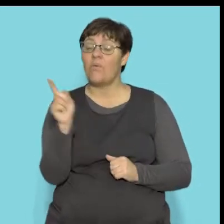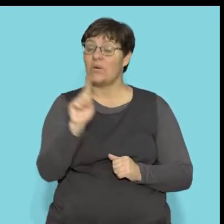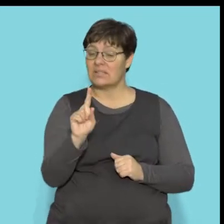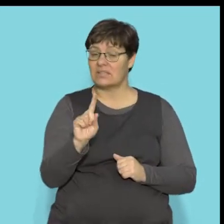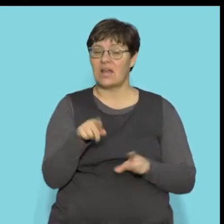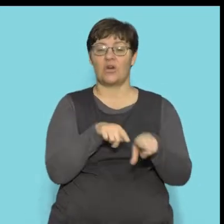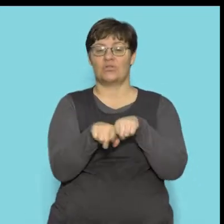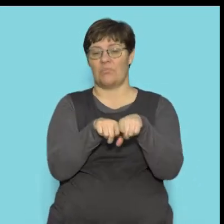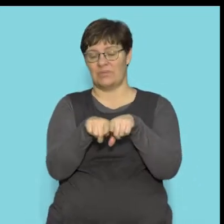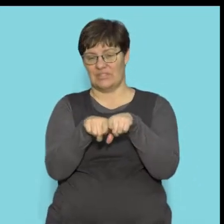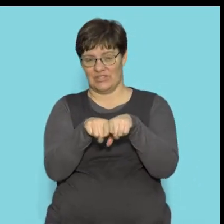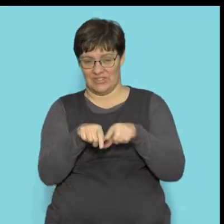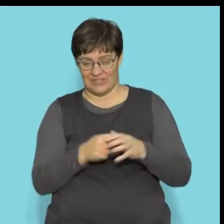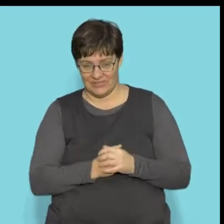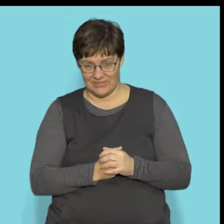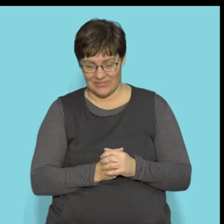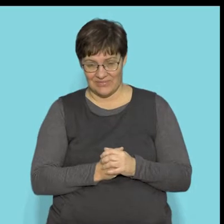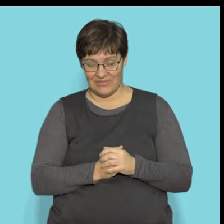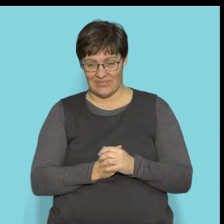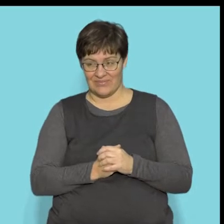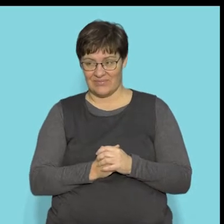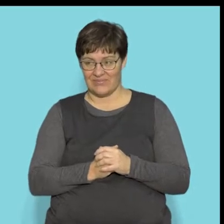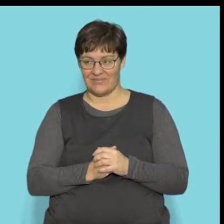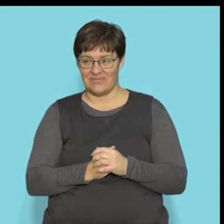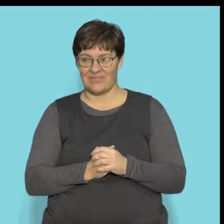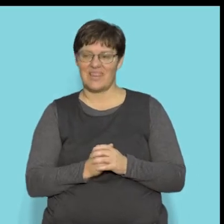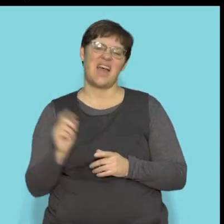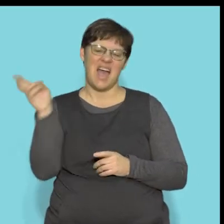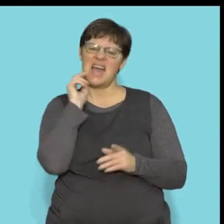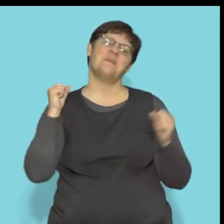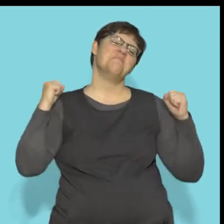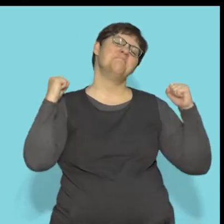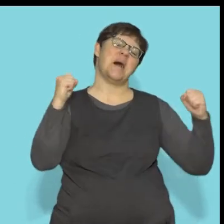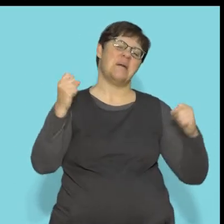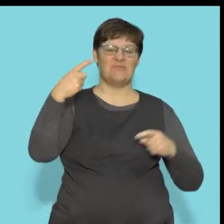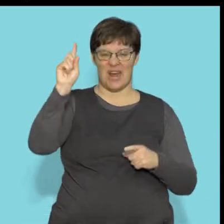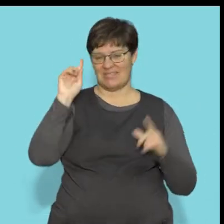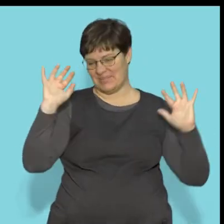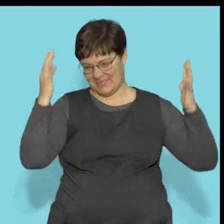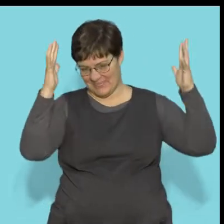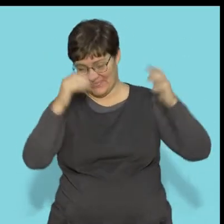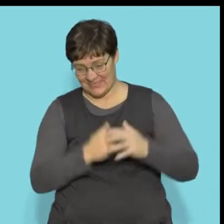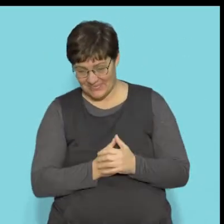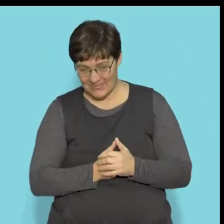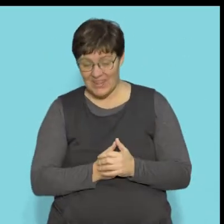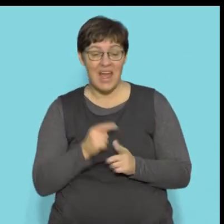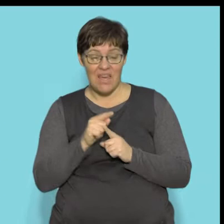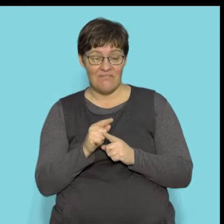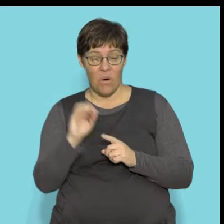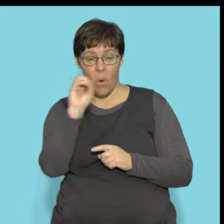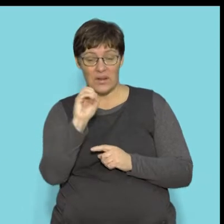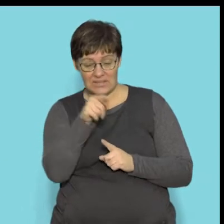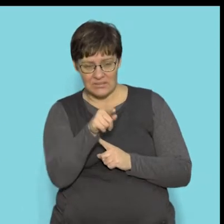We're talking about competition. I heard you say, yes, I got that right. Well done.